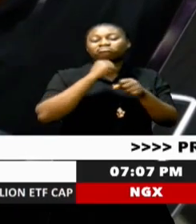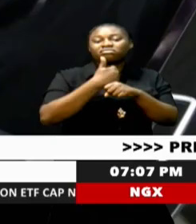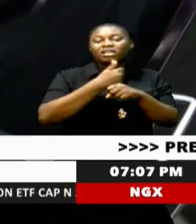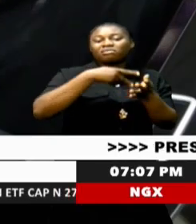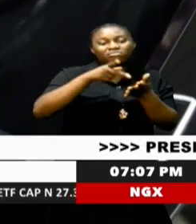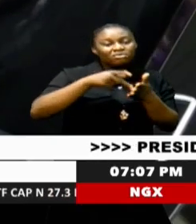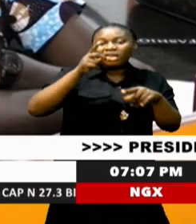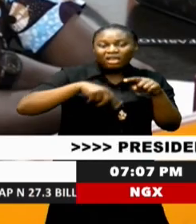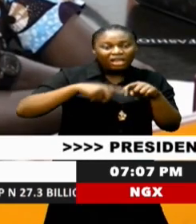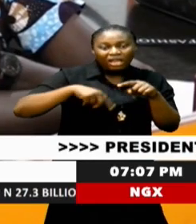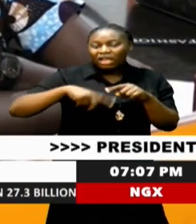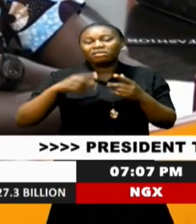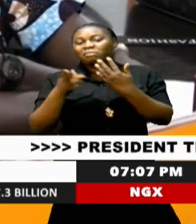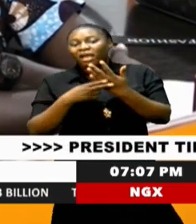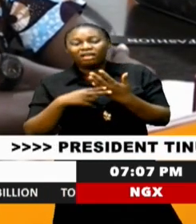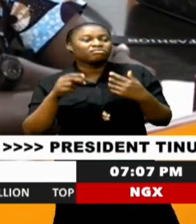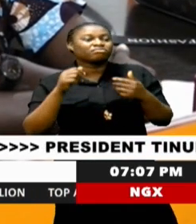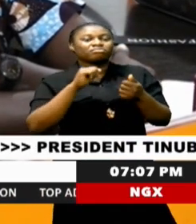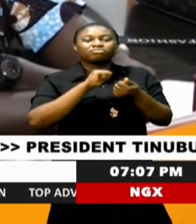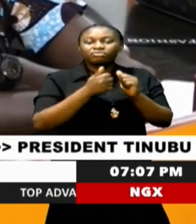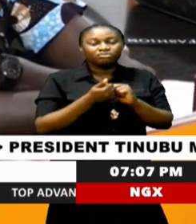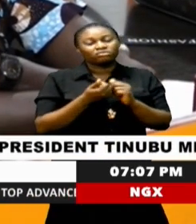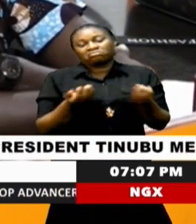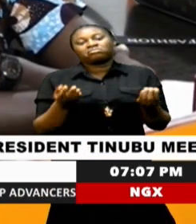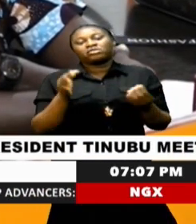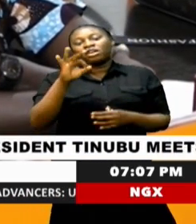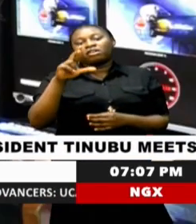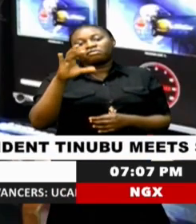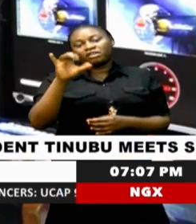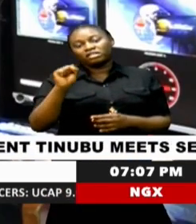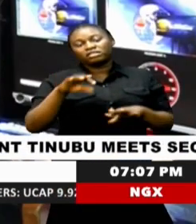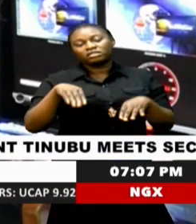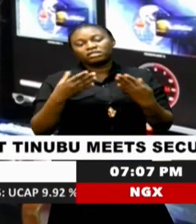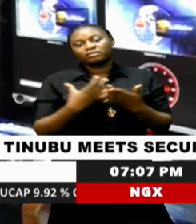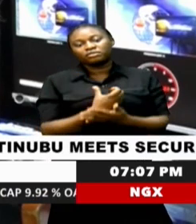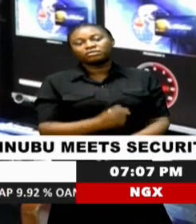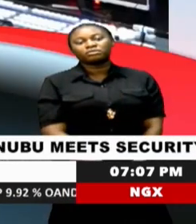accessing financial institutions. Francis Udojo, NT News.